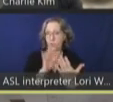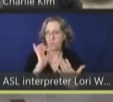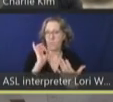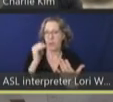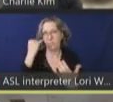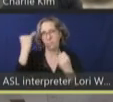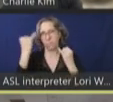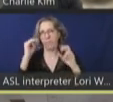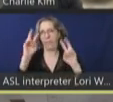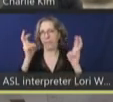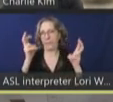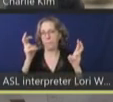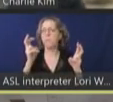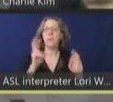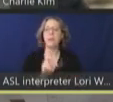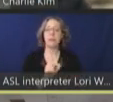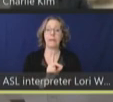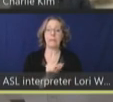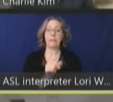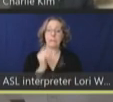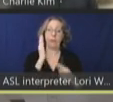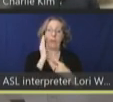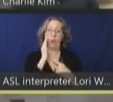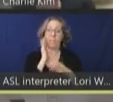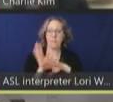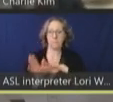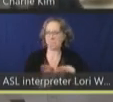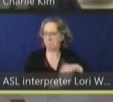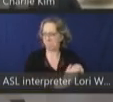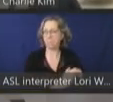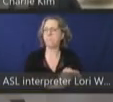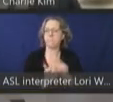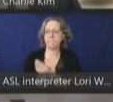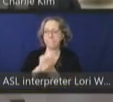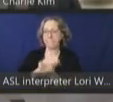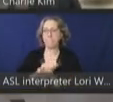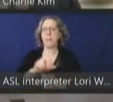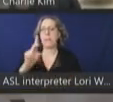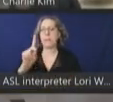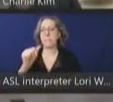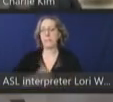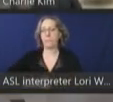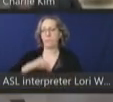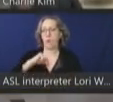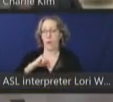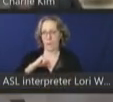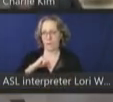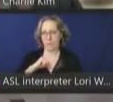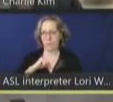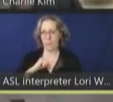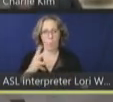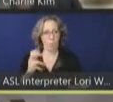disability pride versus disability awareness, right? So getting people and fans to, you know,